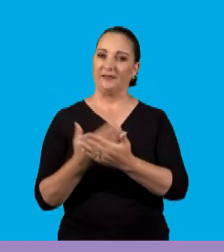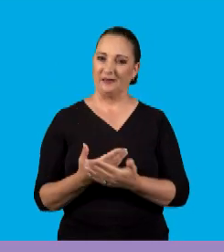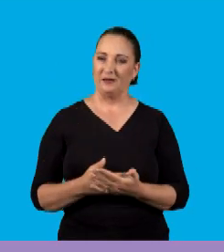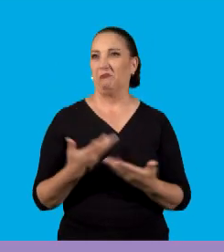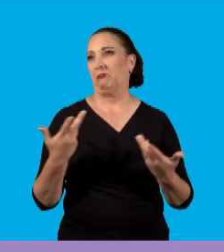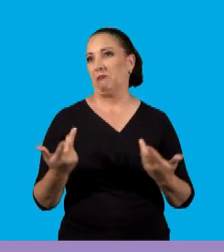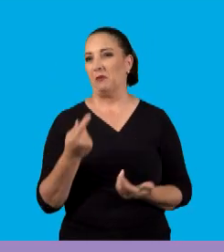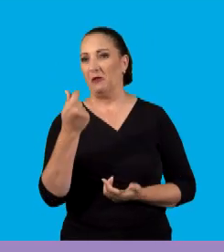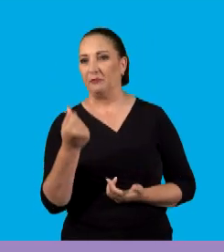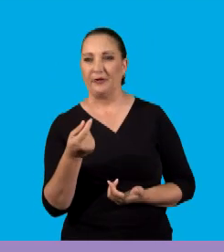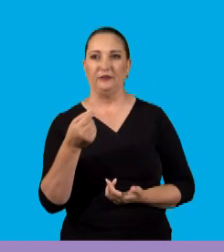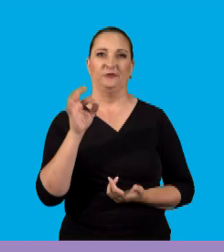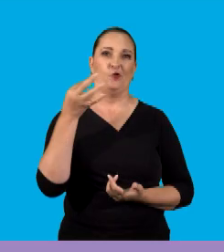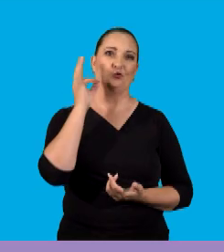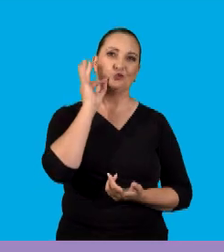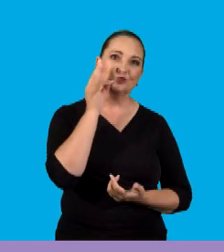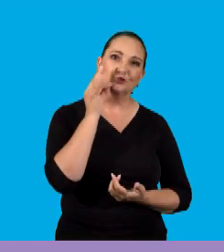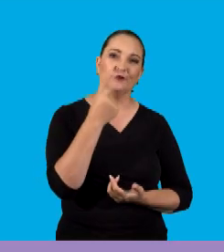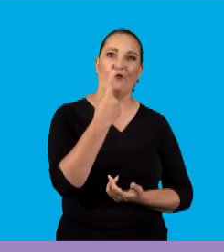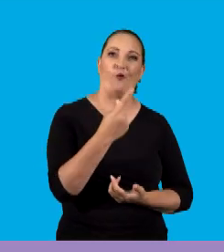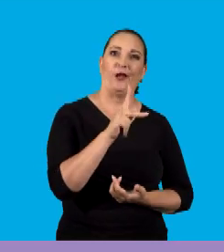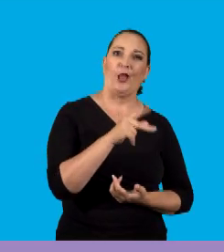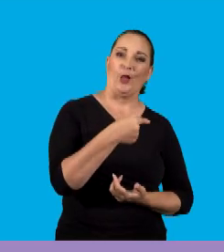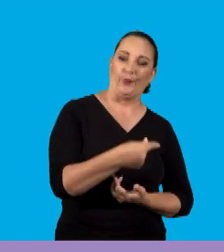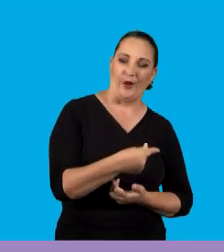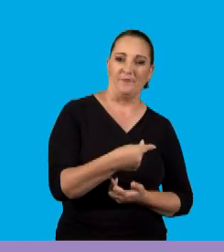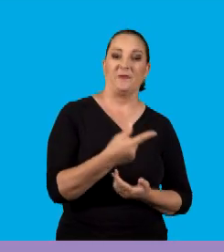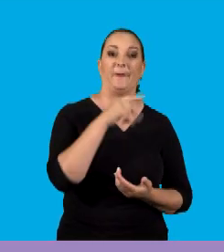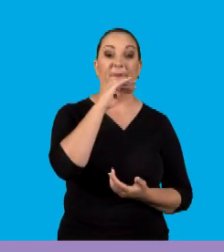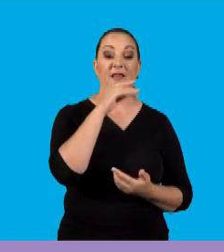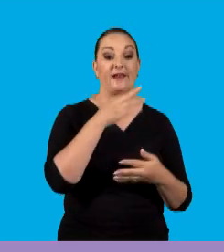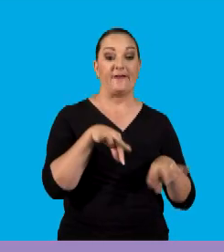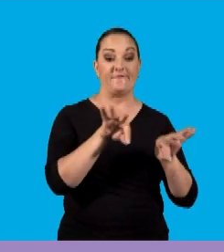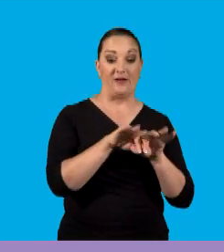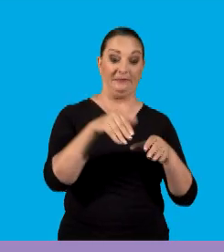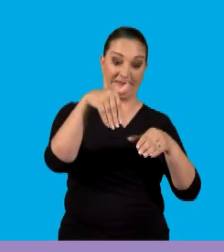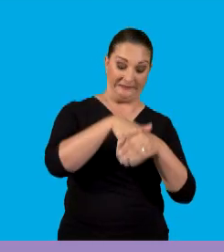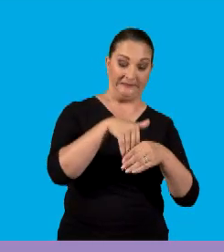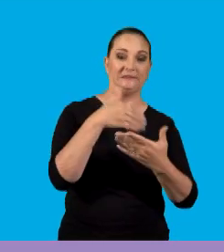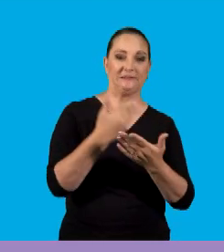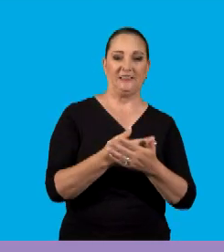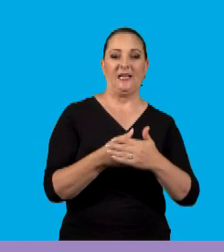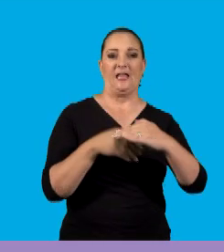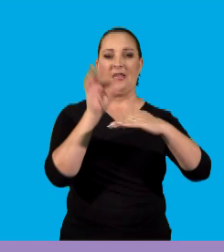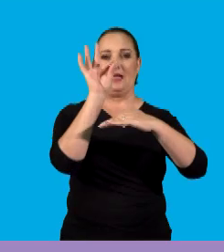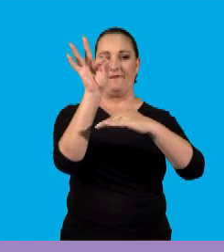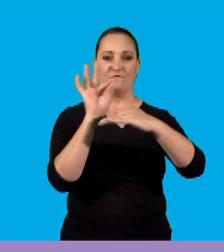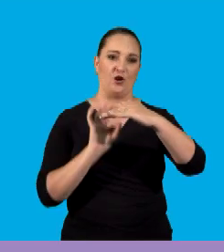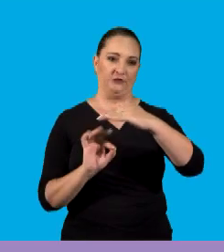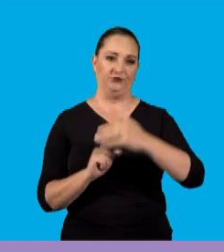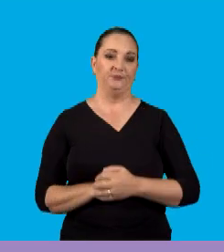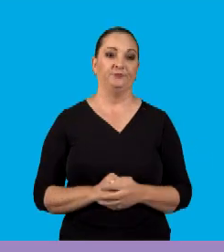include fractions. So for example, the price of sweets per kilogram, we know that those values, they can